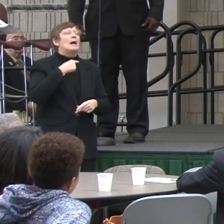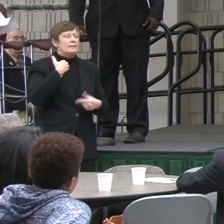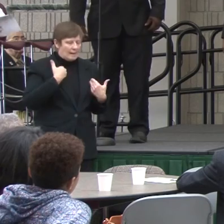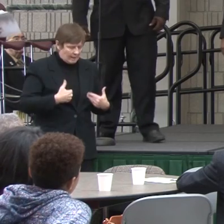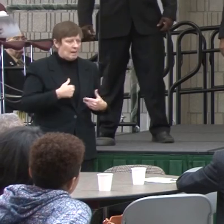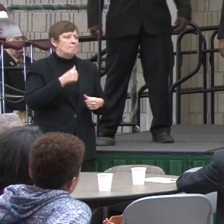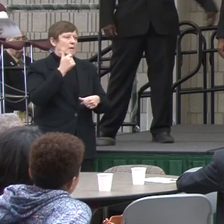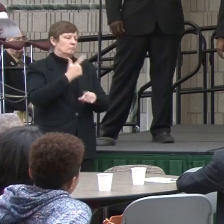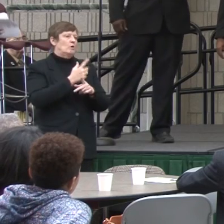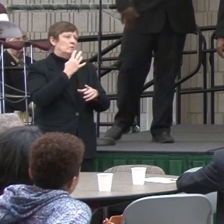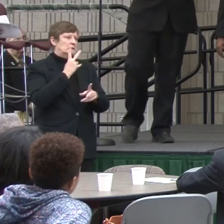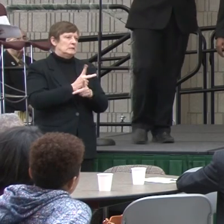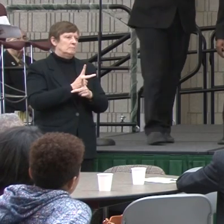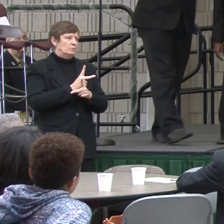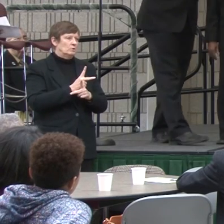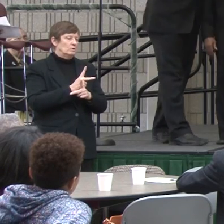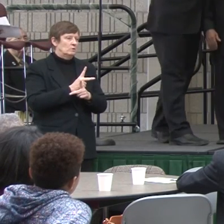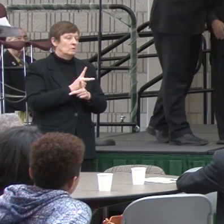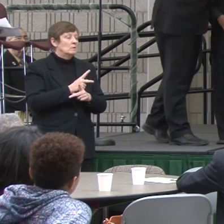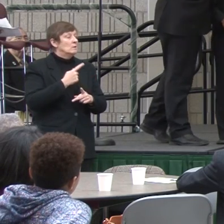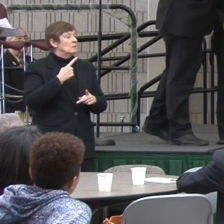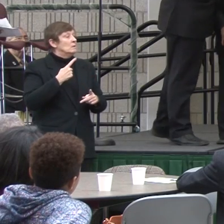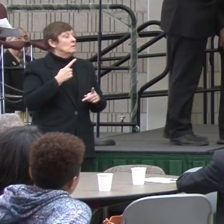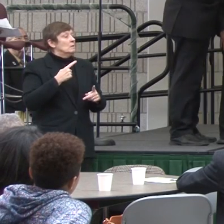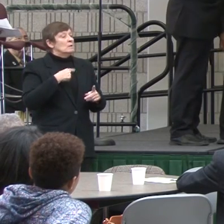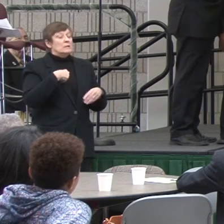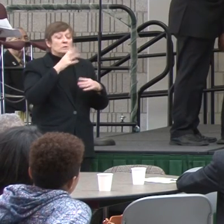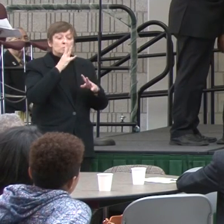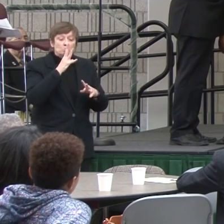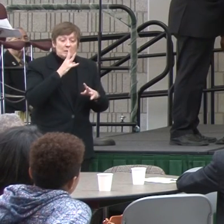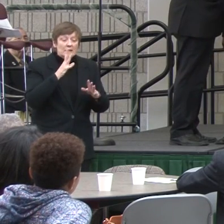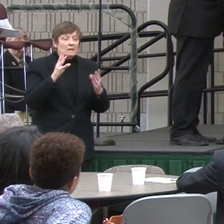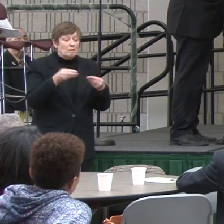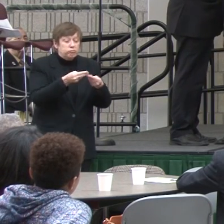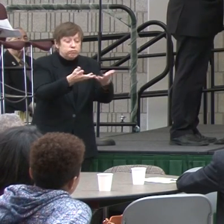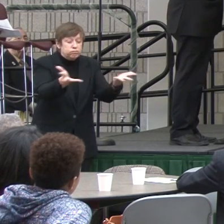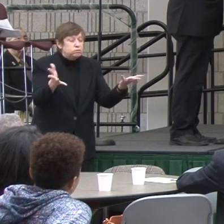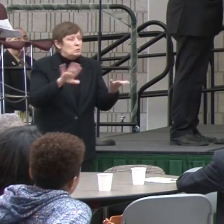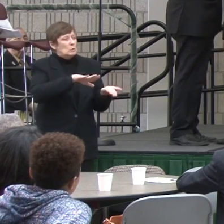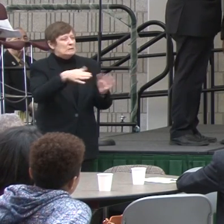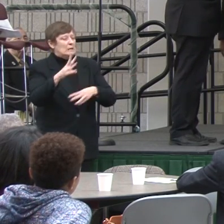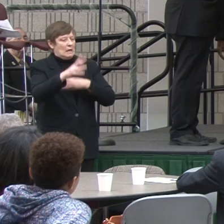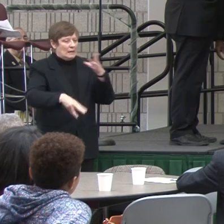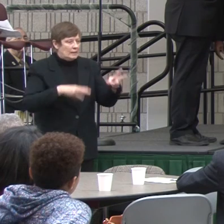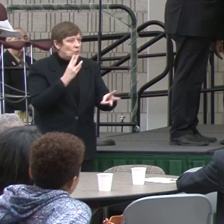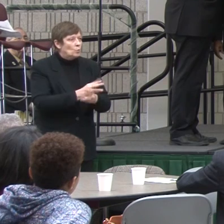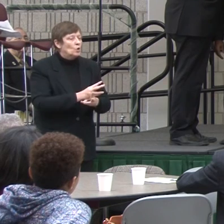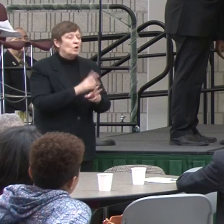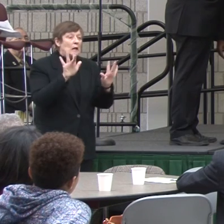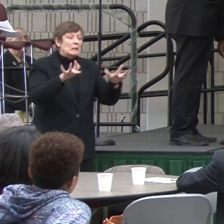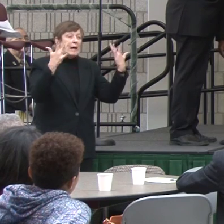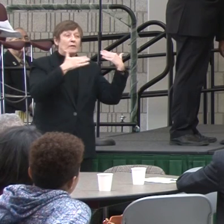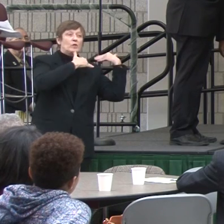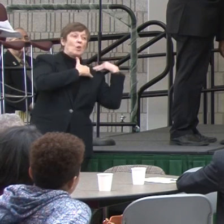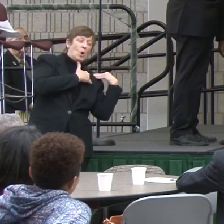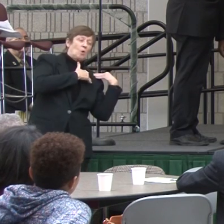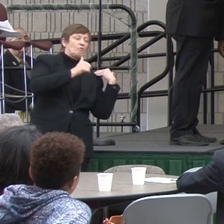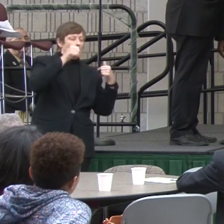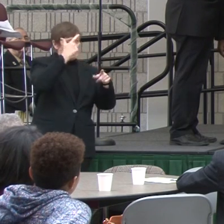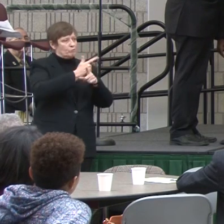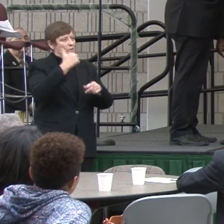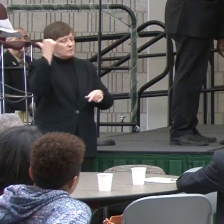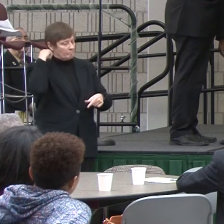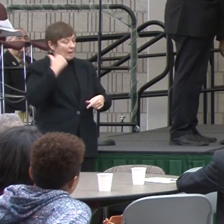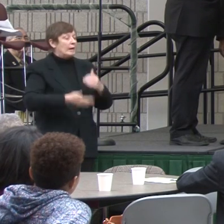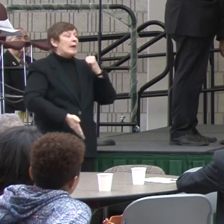my brother's keeper. Offering spoken nourishment to a dying world. Lighten a load from my brother's back. Lending him a helping hand.